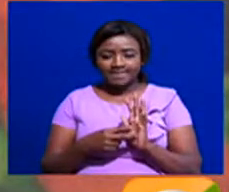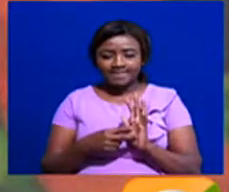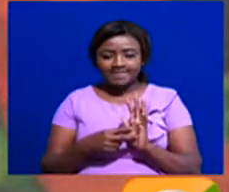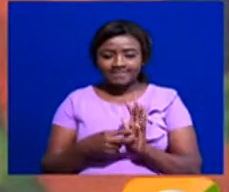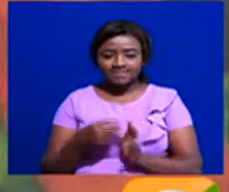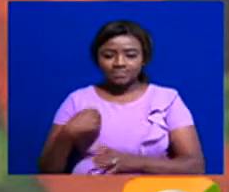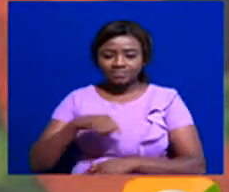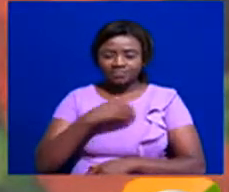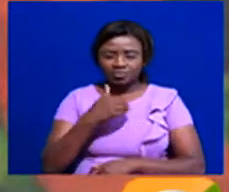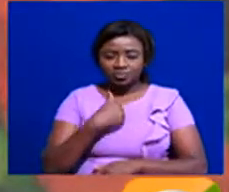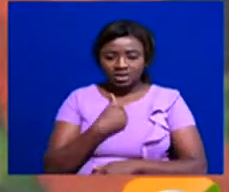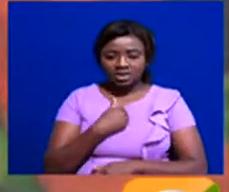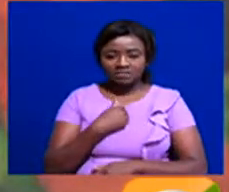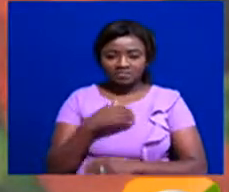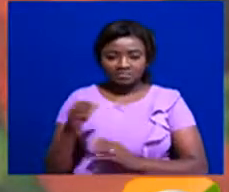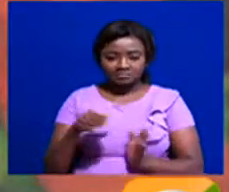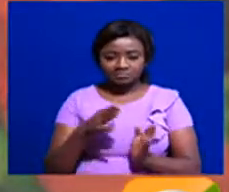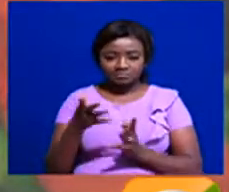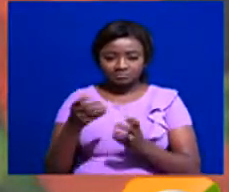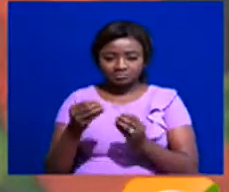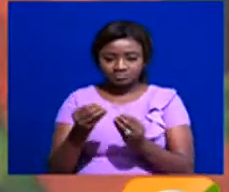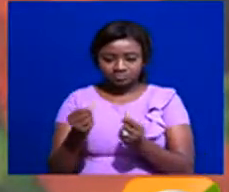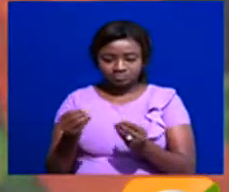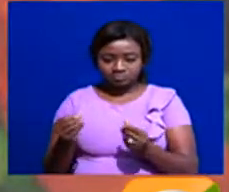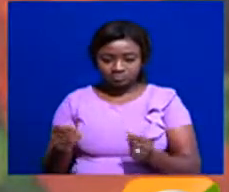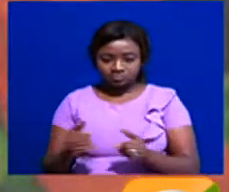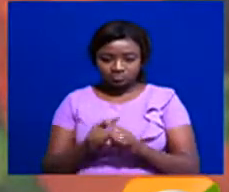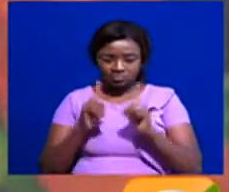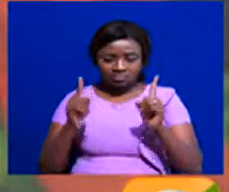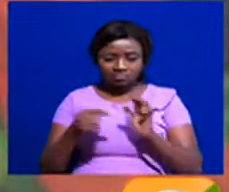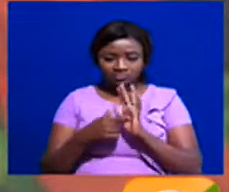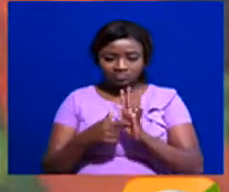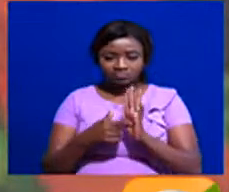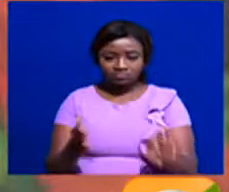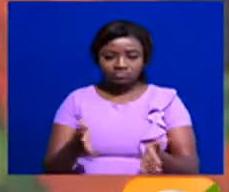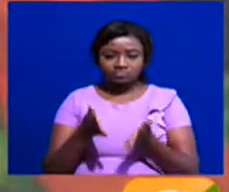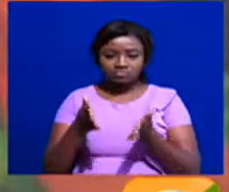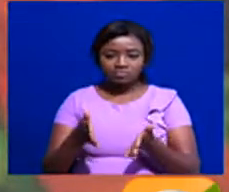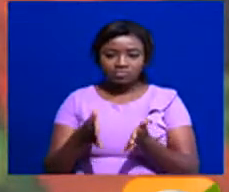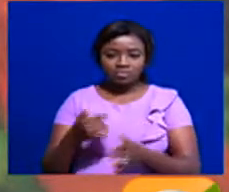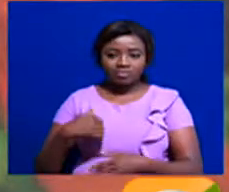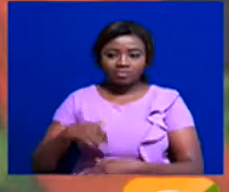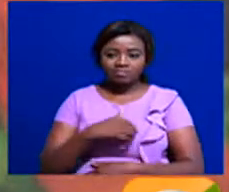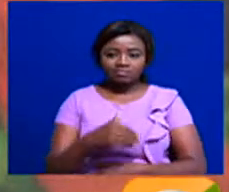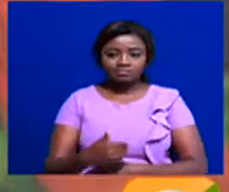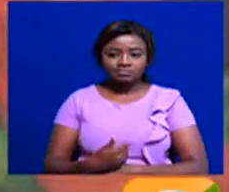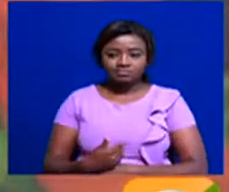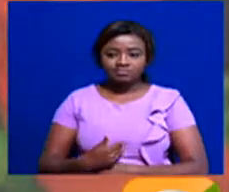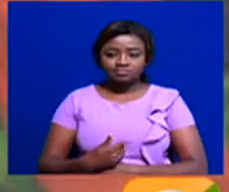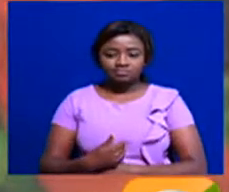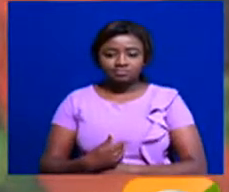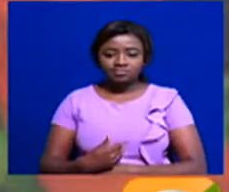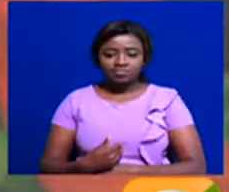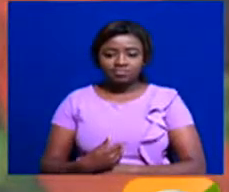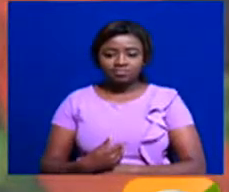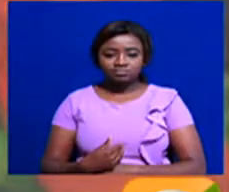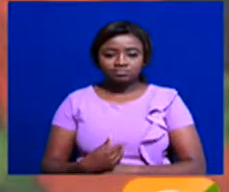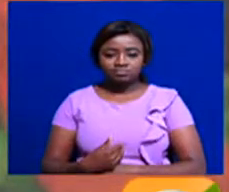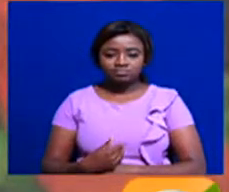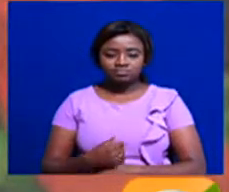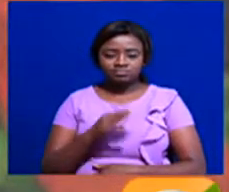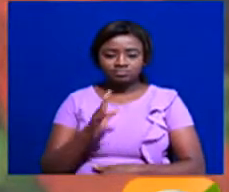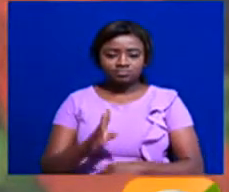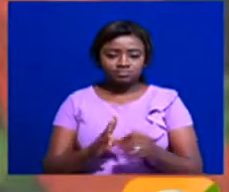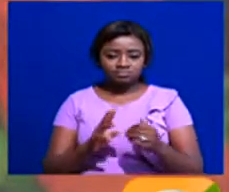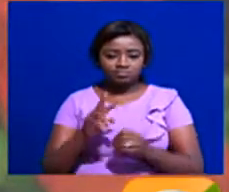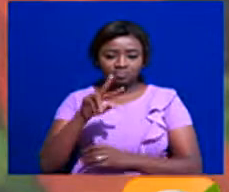have some ground to cover. Yeah. But right now we have in the top of